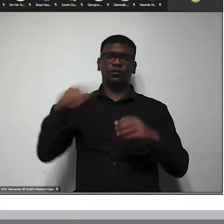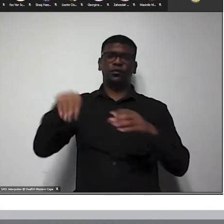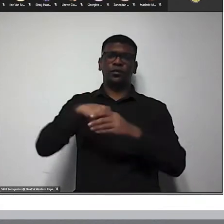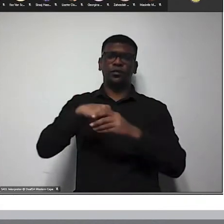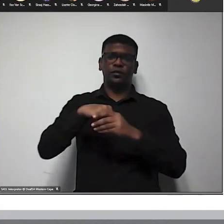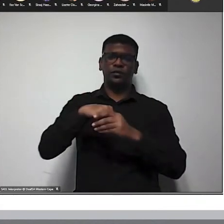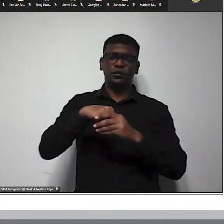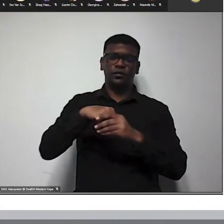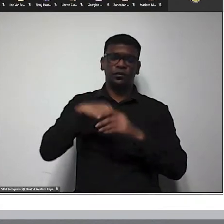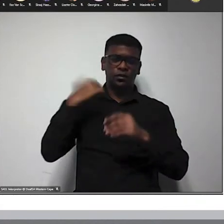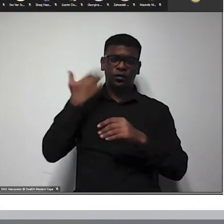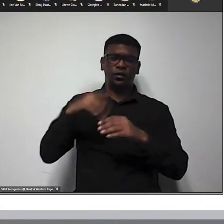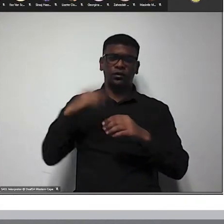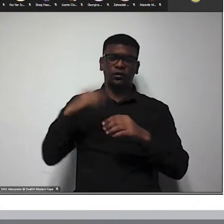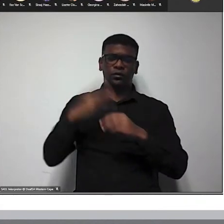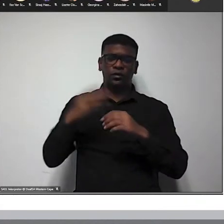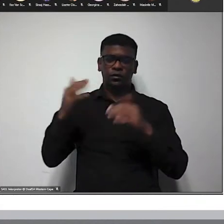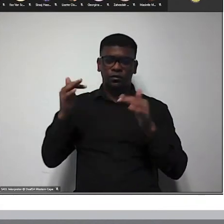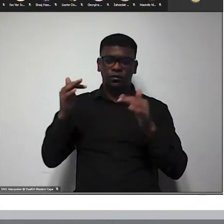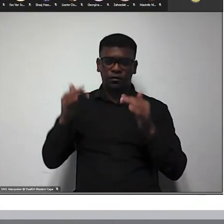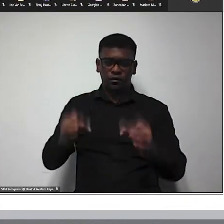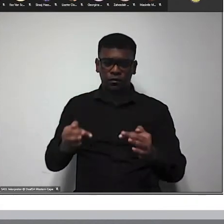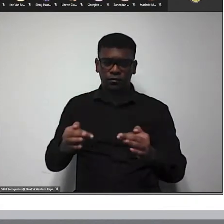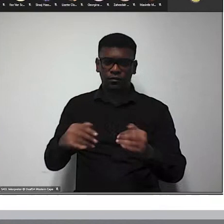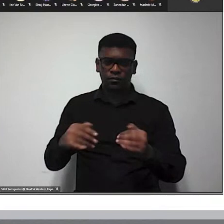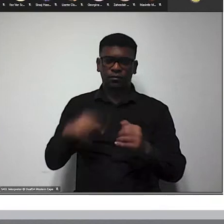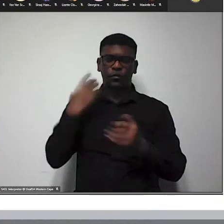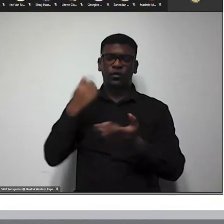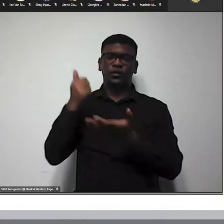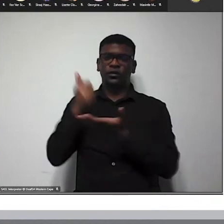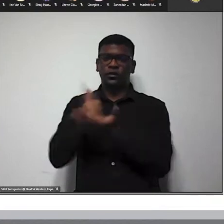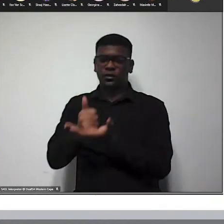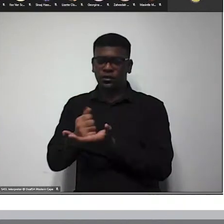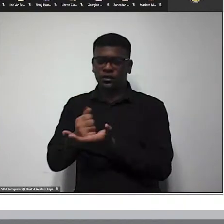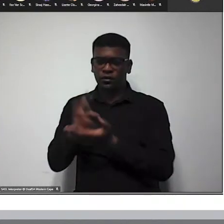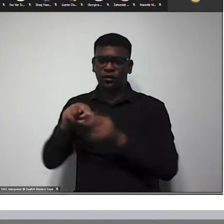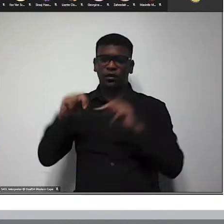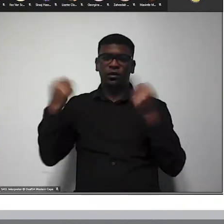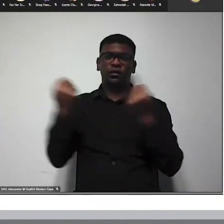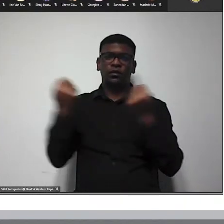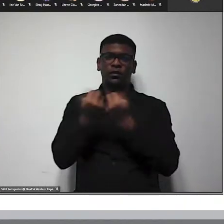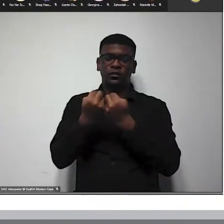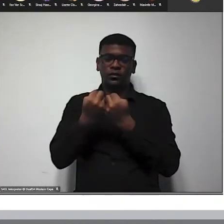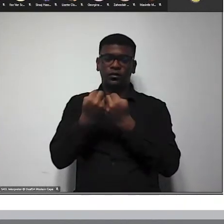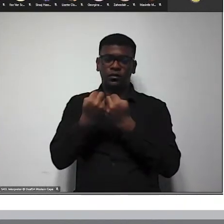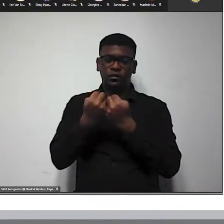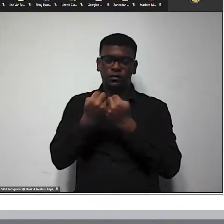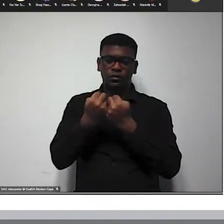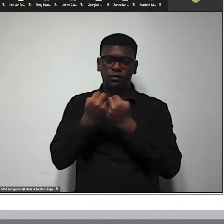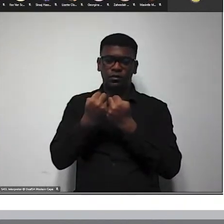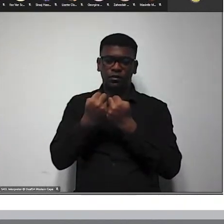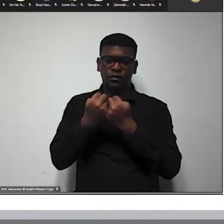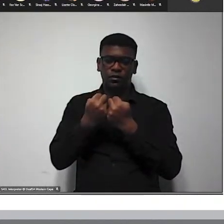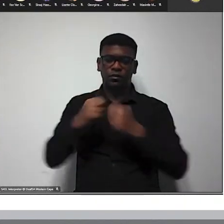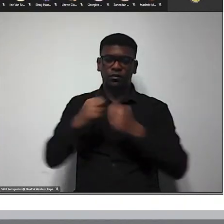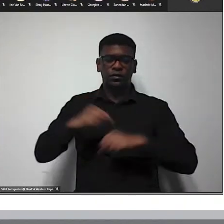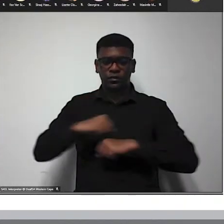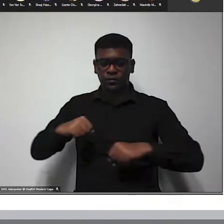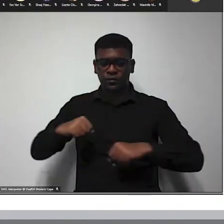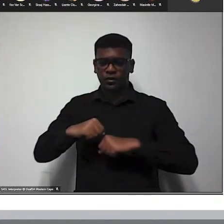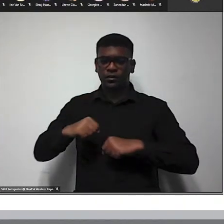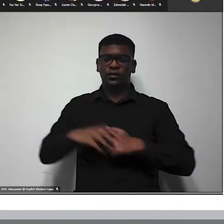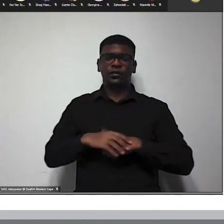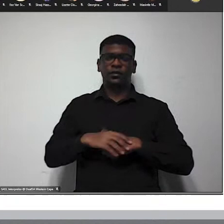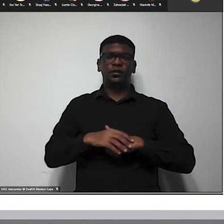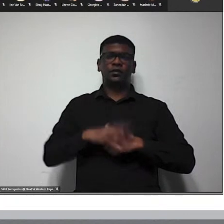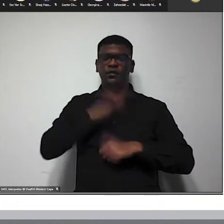would want to secure a seat on the national, you know, space, you know, even though we are a province on our own. And I would just like to